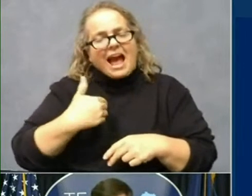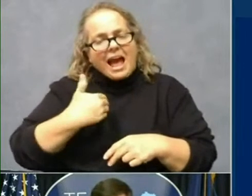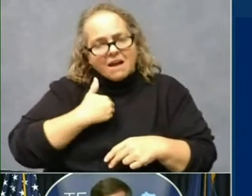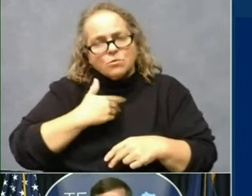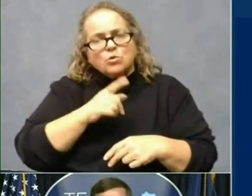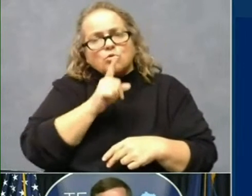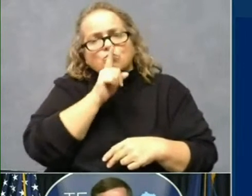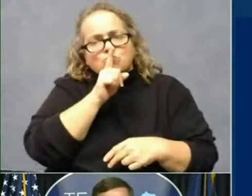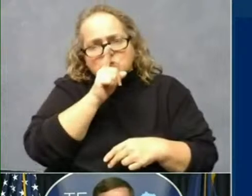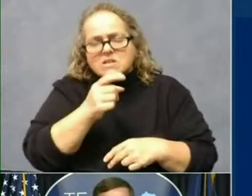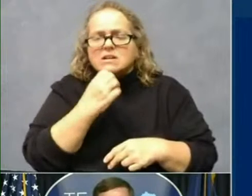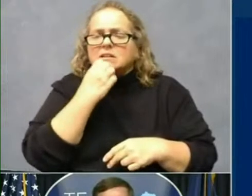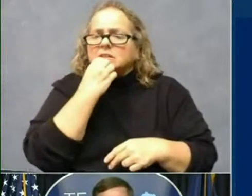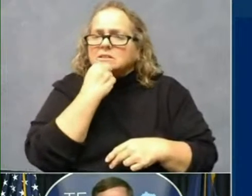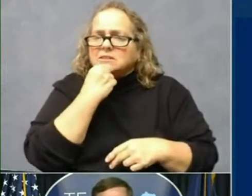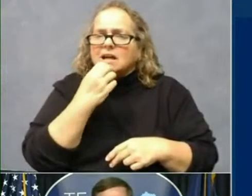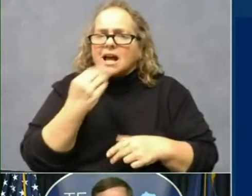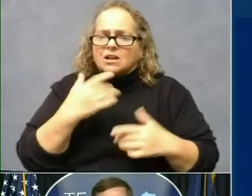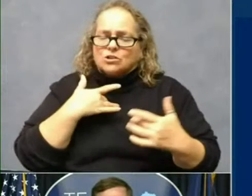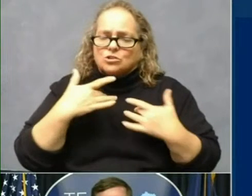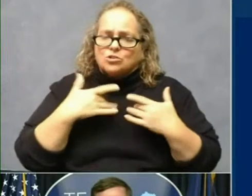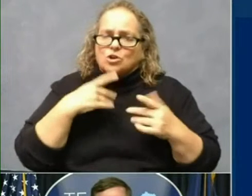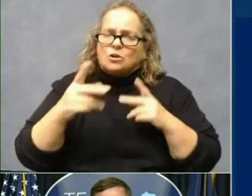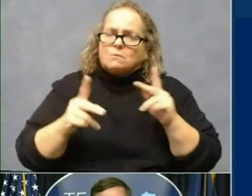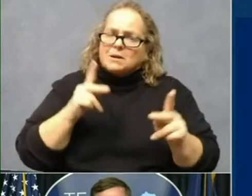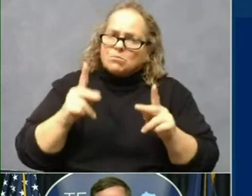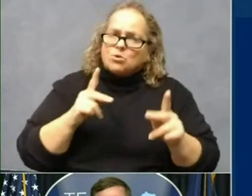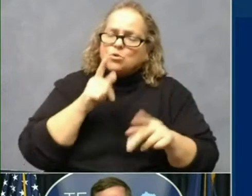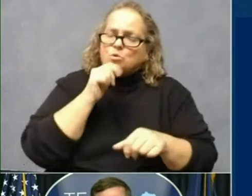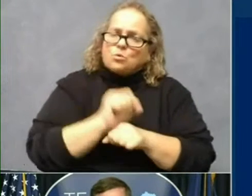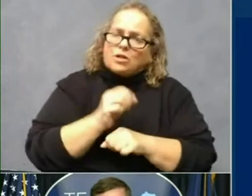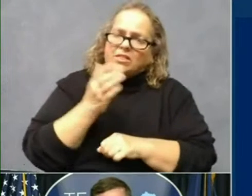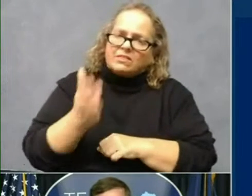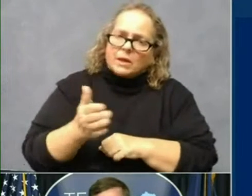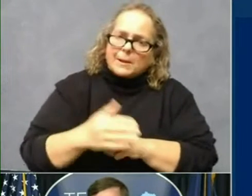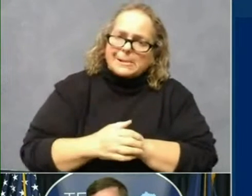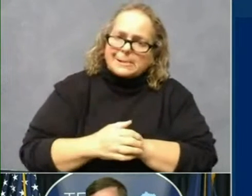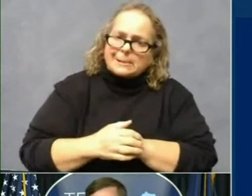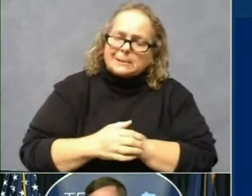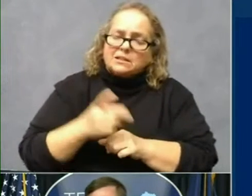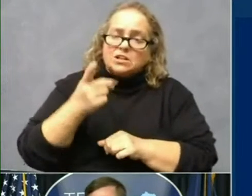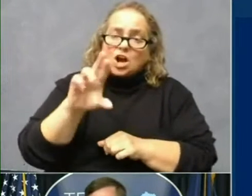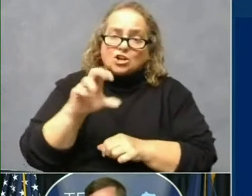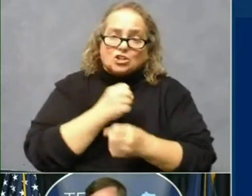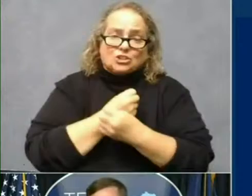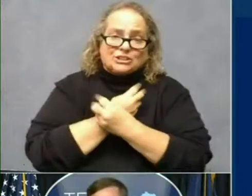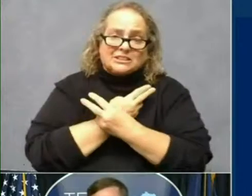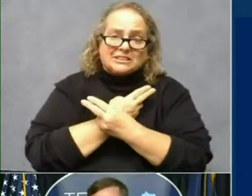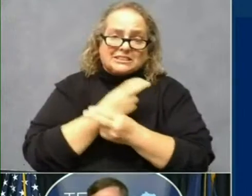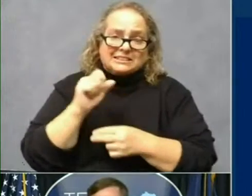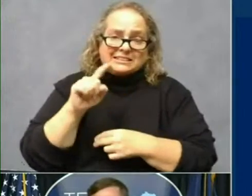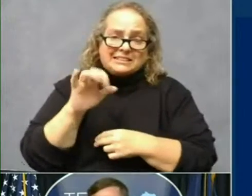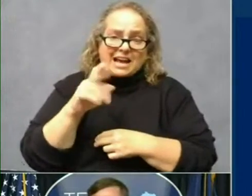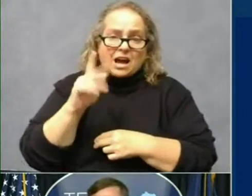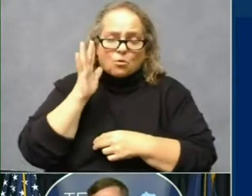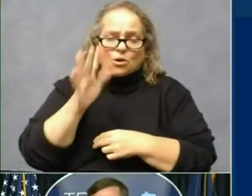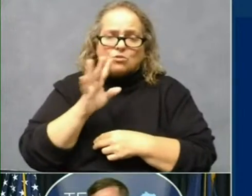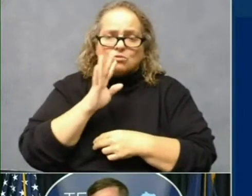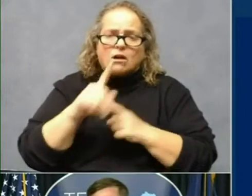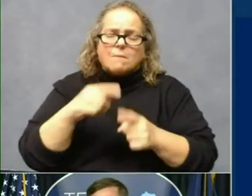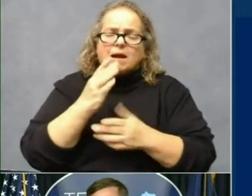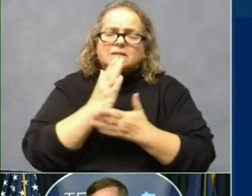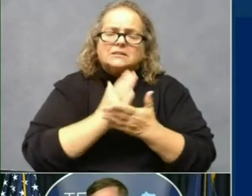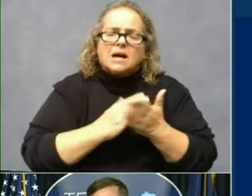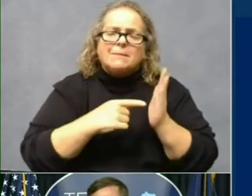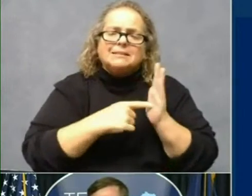Dr. Stack's going to talk here in just a second about some other examples we've seen that just shows you the spread. But